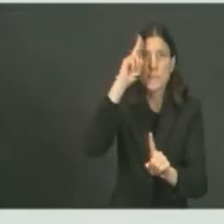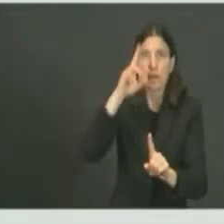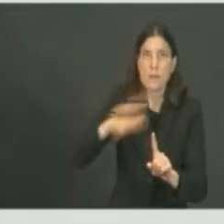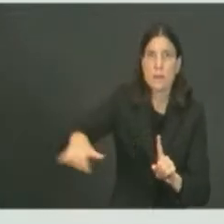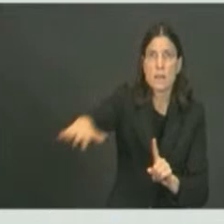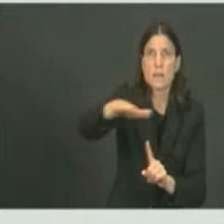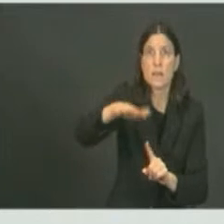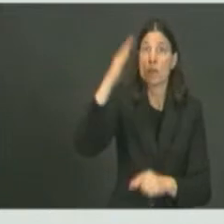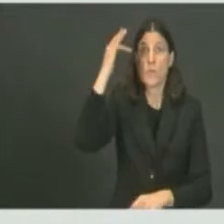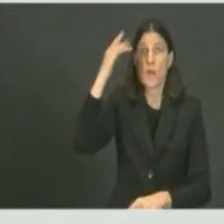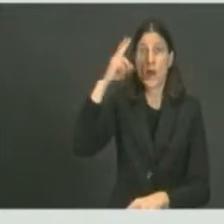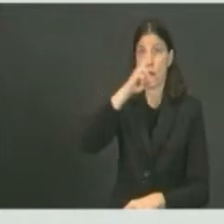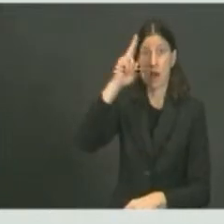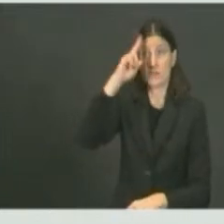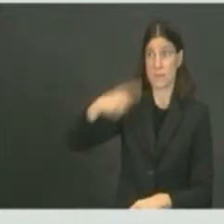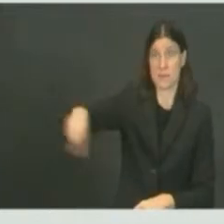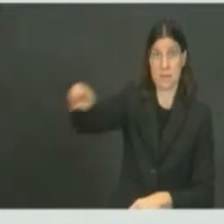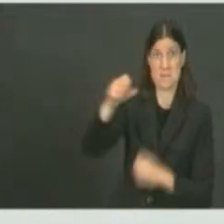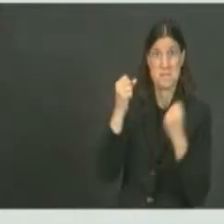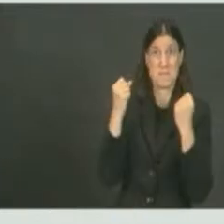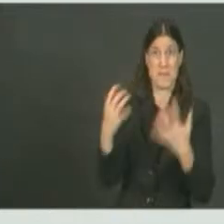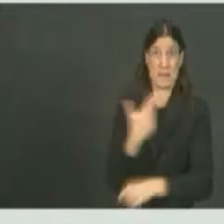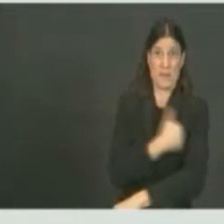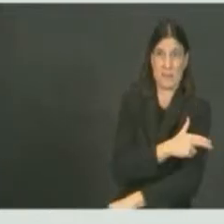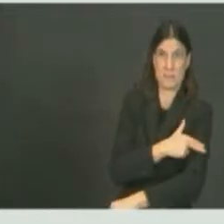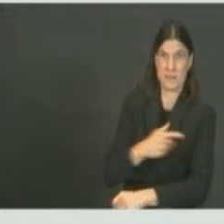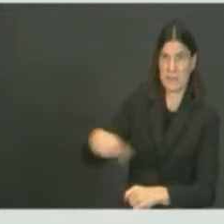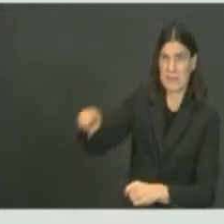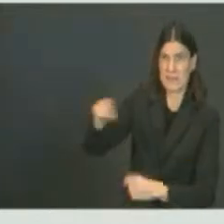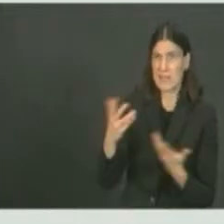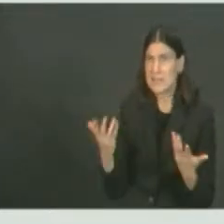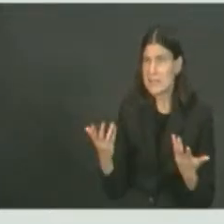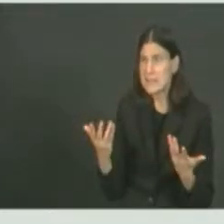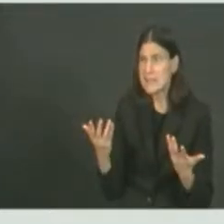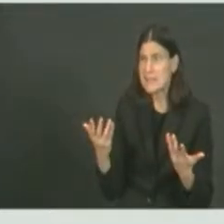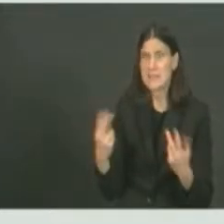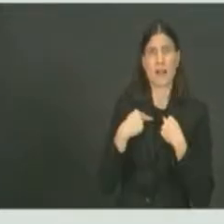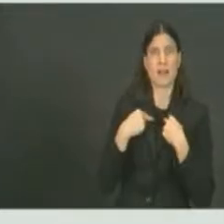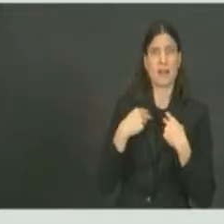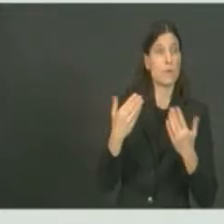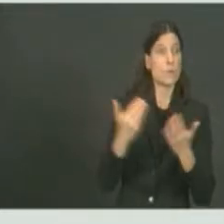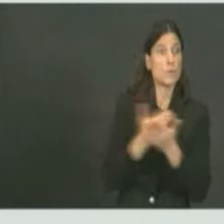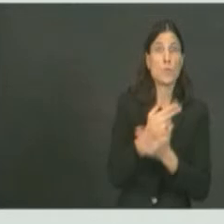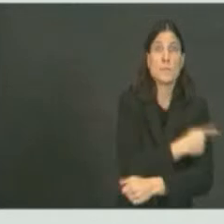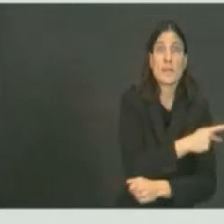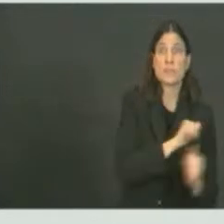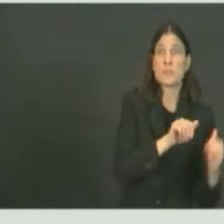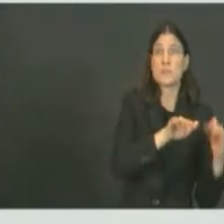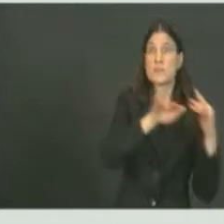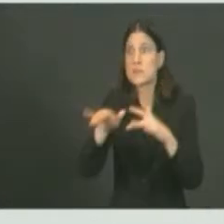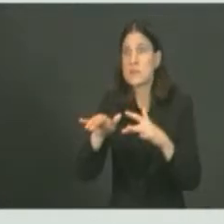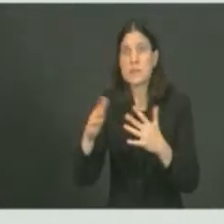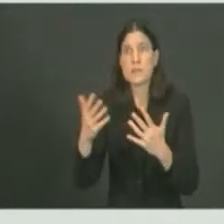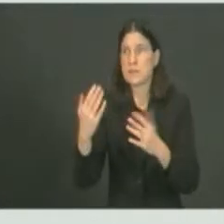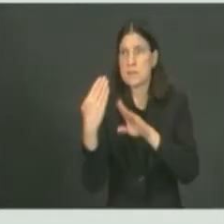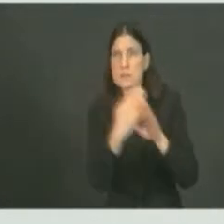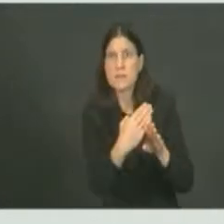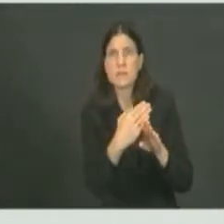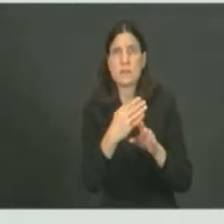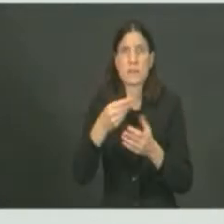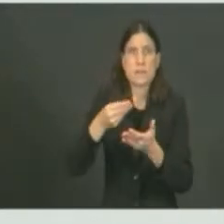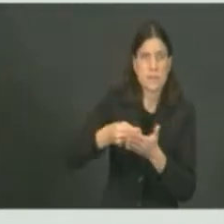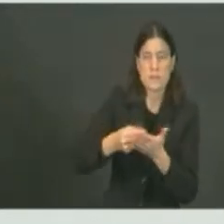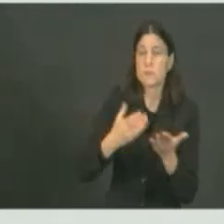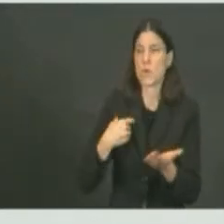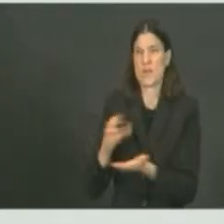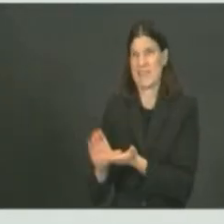down and their revenue fell off a cliff. And we also spent more than $125